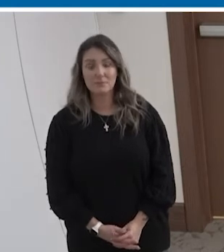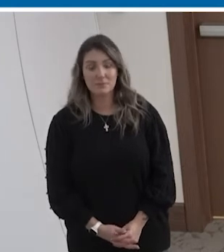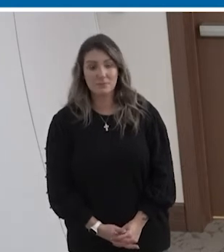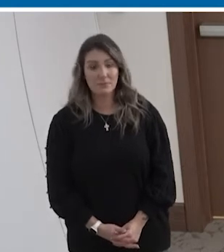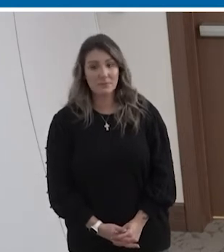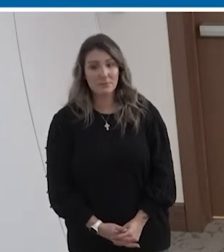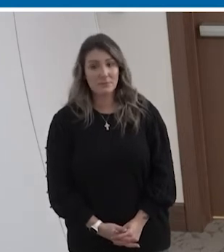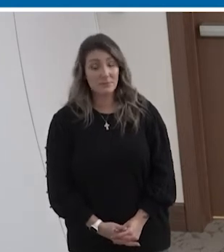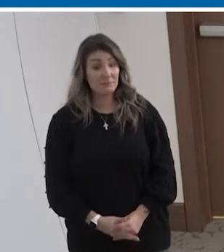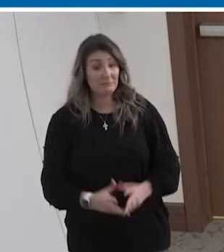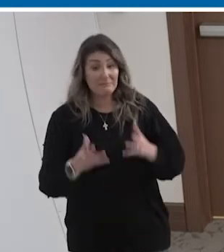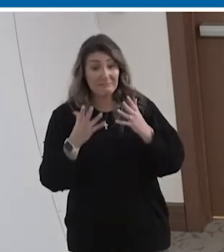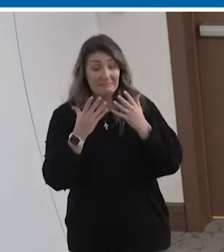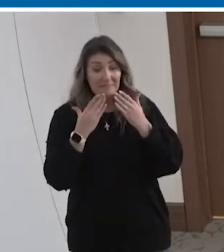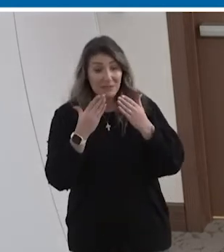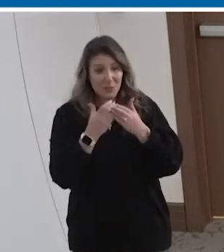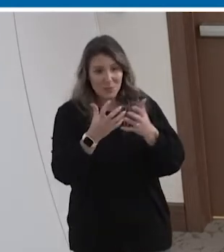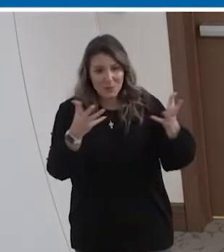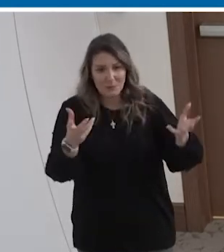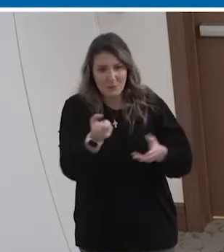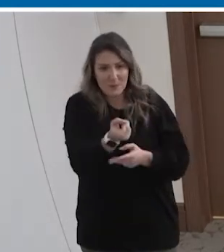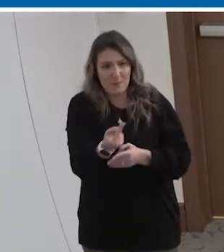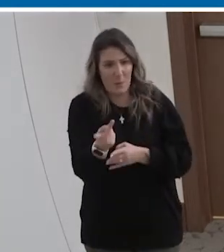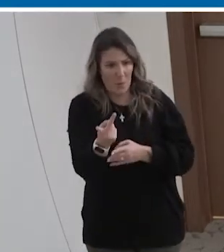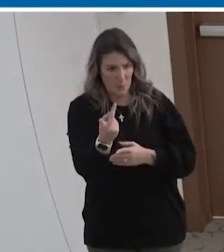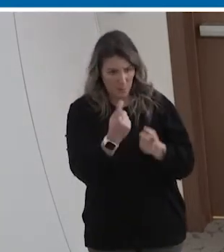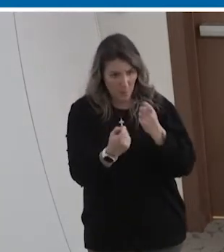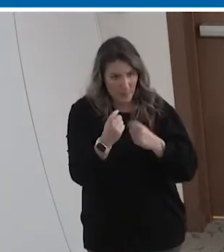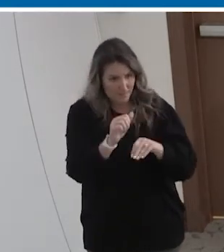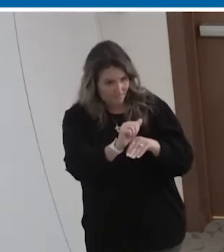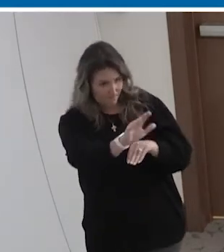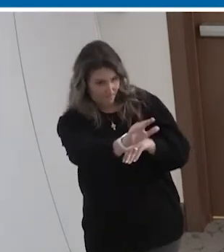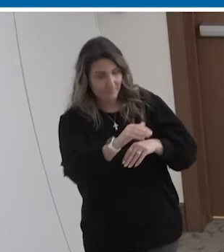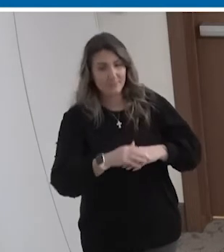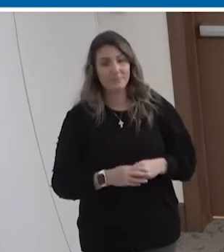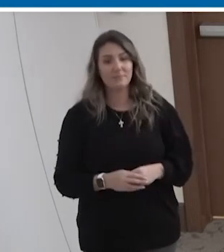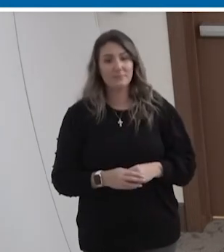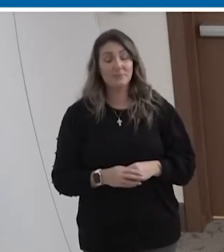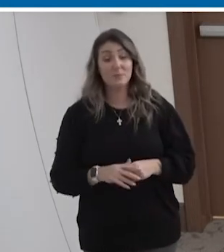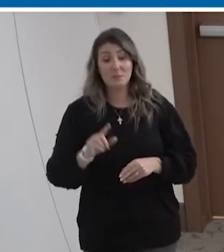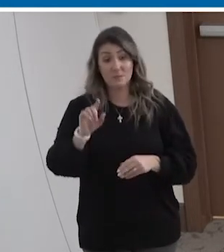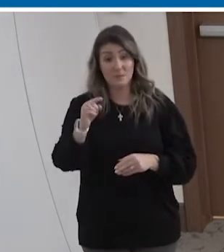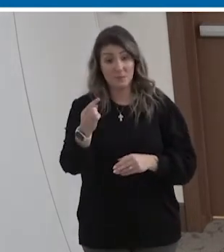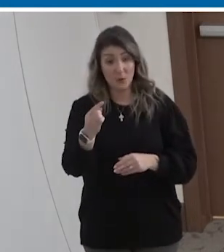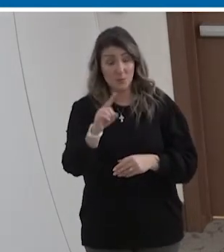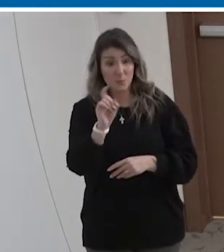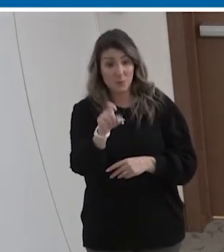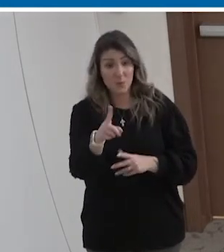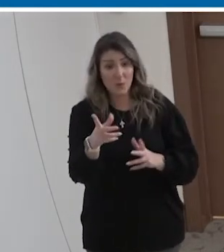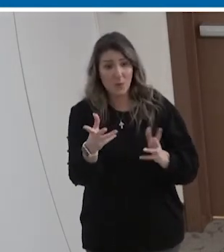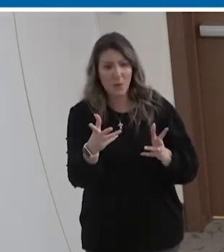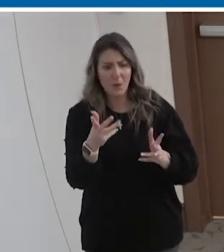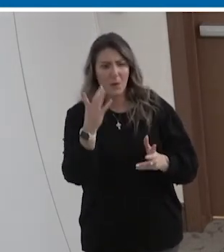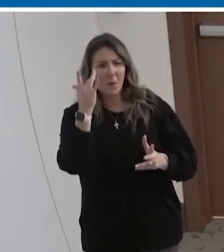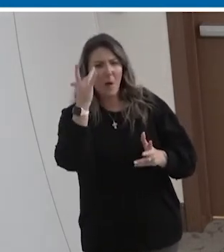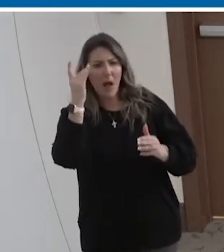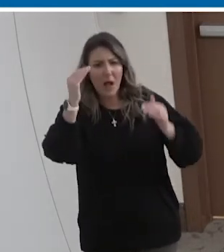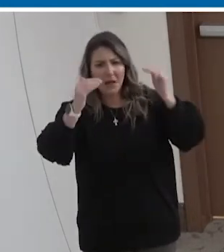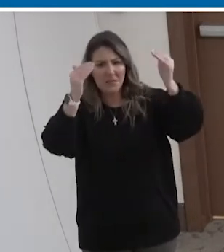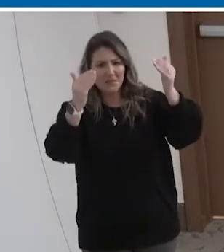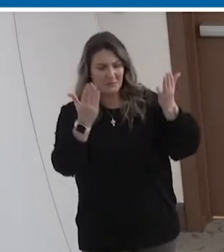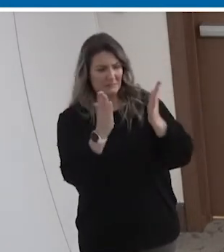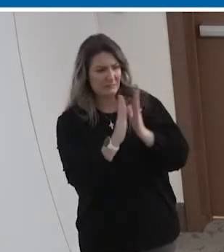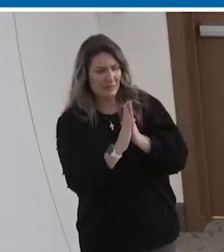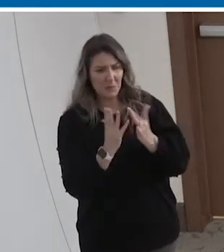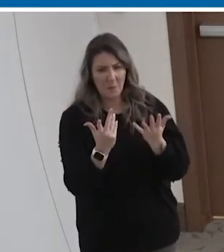All right, thank you so much. We have a few questions that were submitted. The first one being, why are adults asked to wait